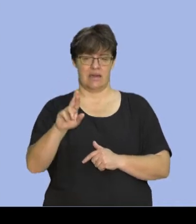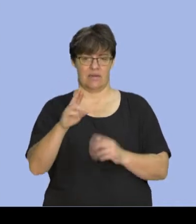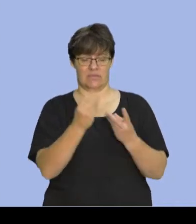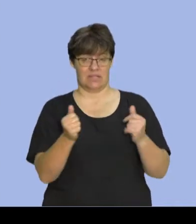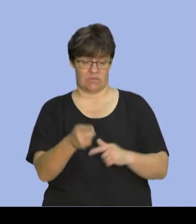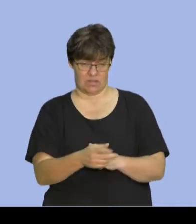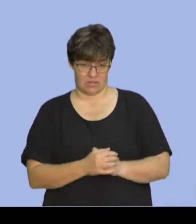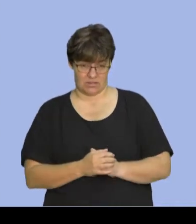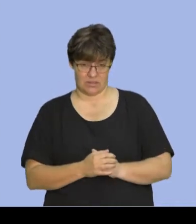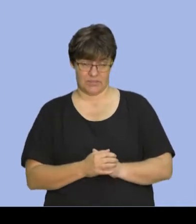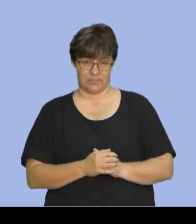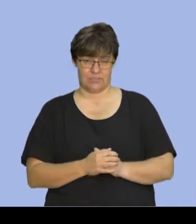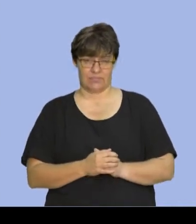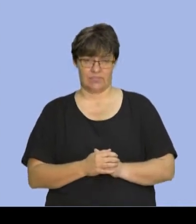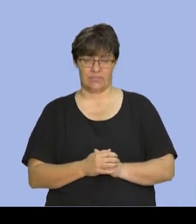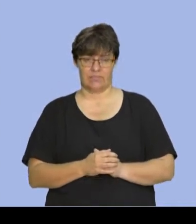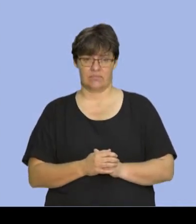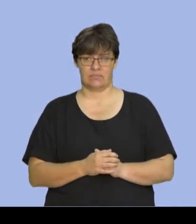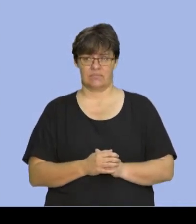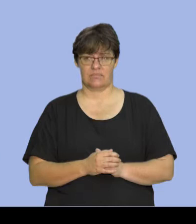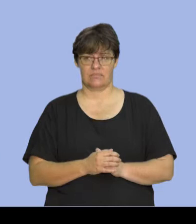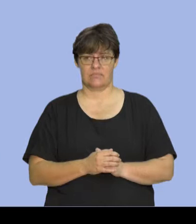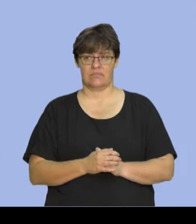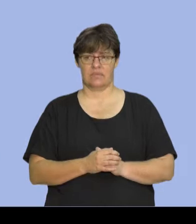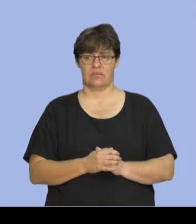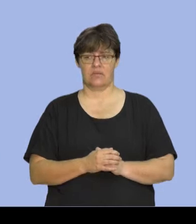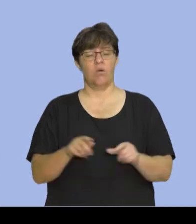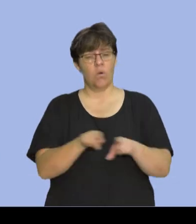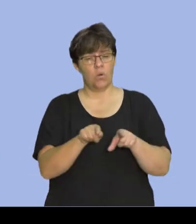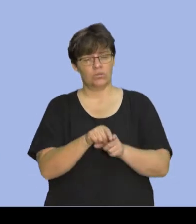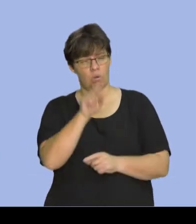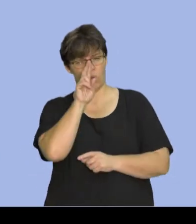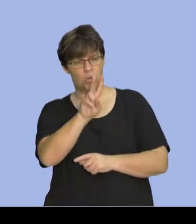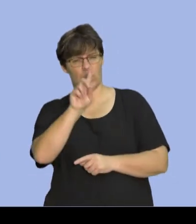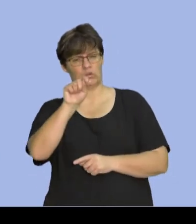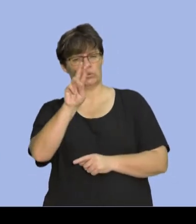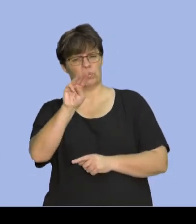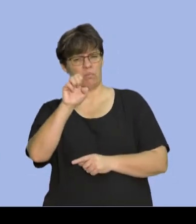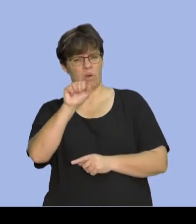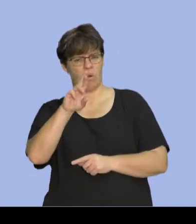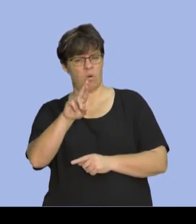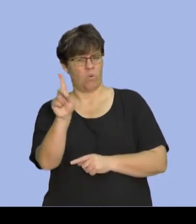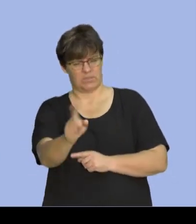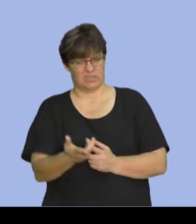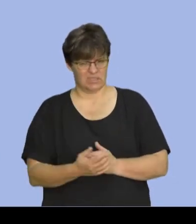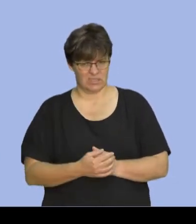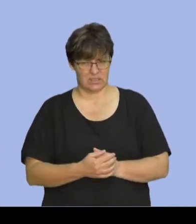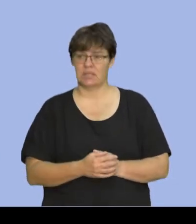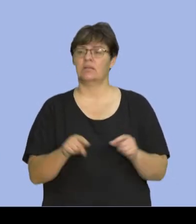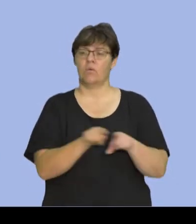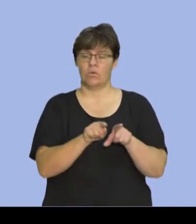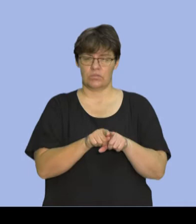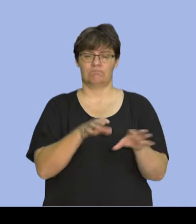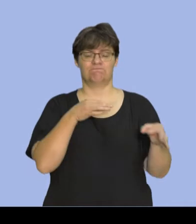movement or division and of the nuclear material. We're also going to look at what a tumor is, and we're going to